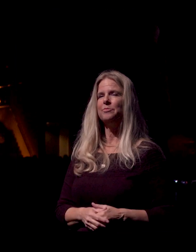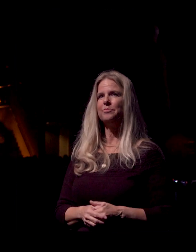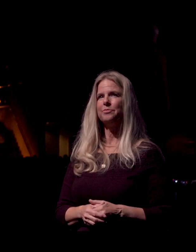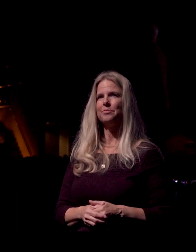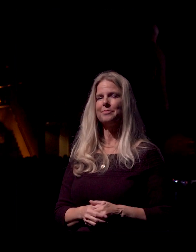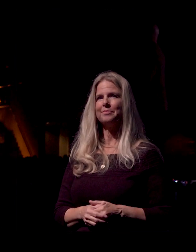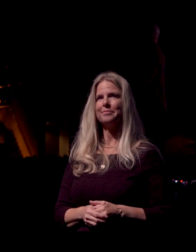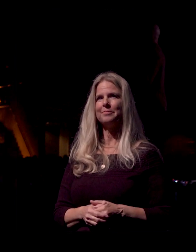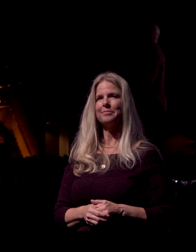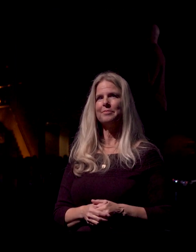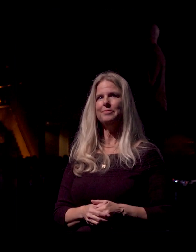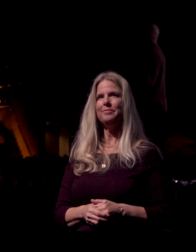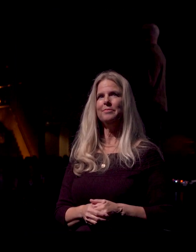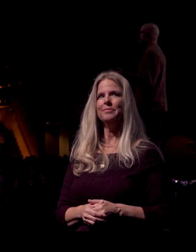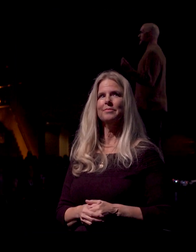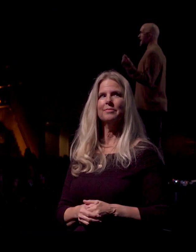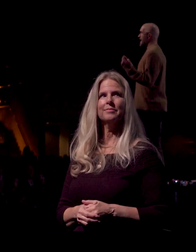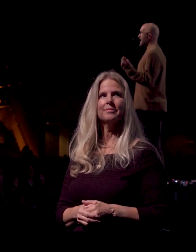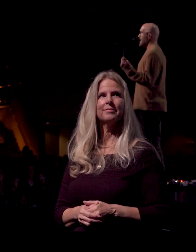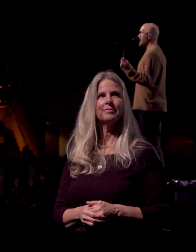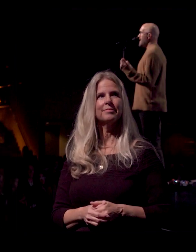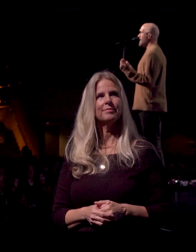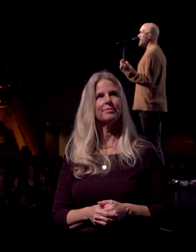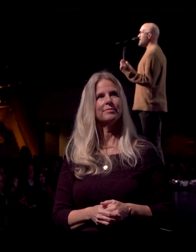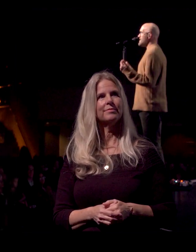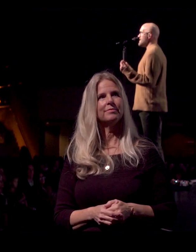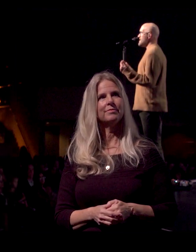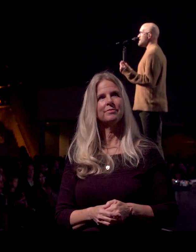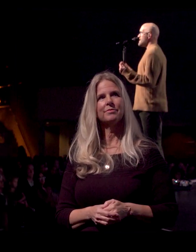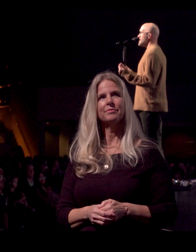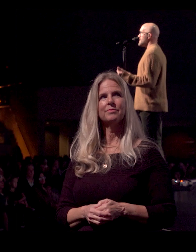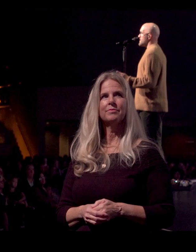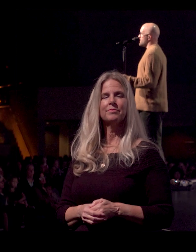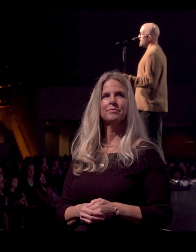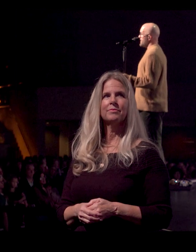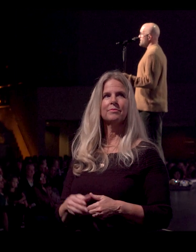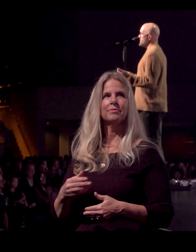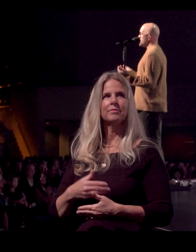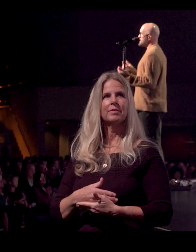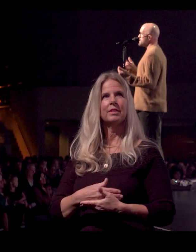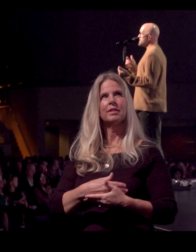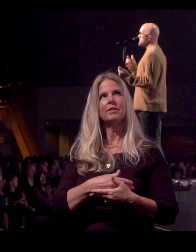Yuletide memories of old